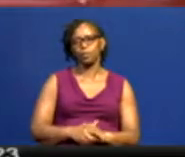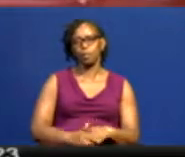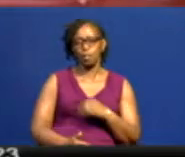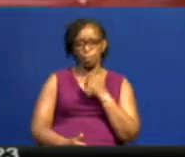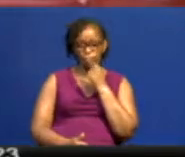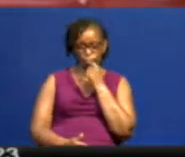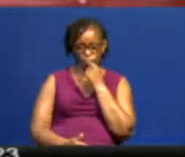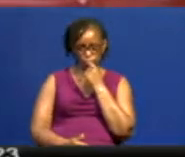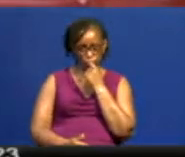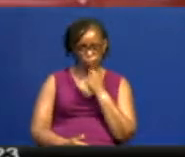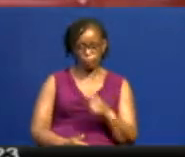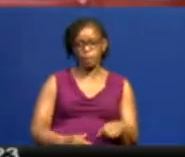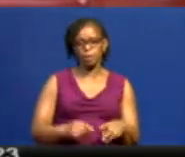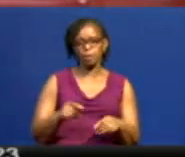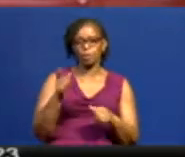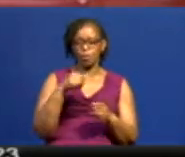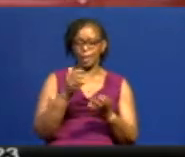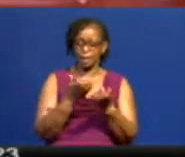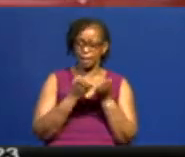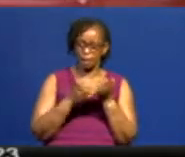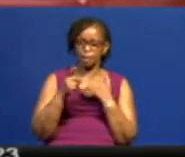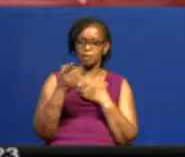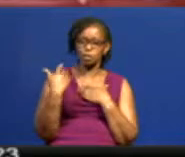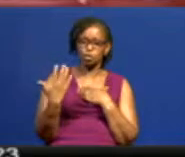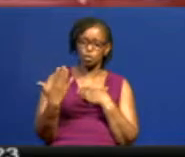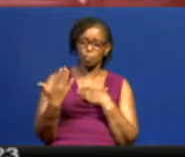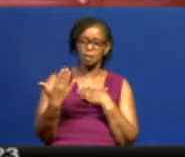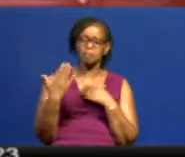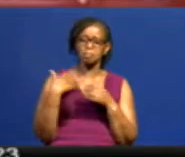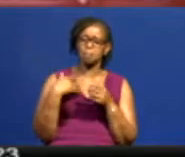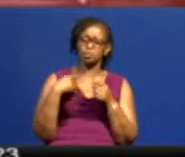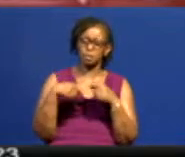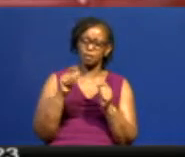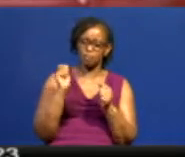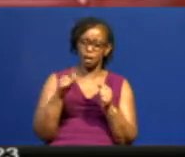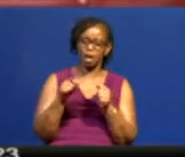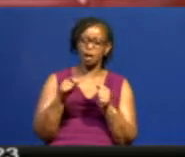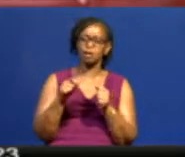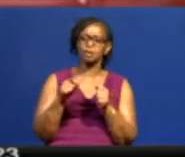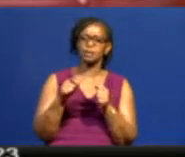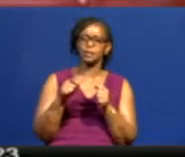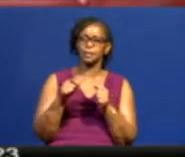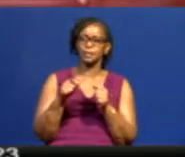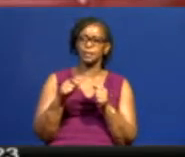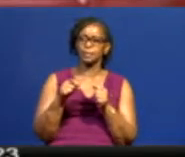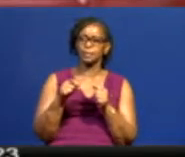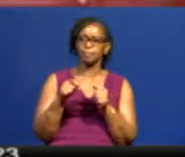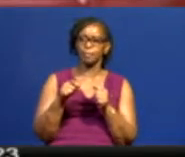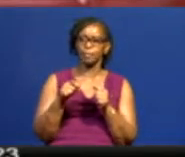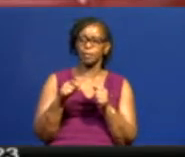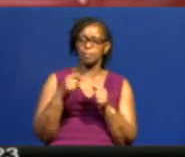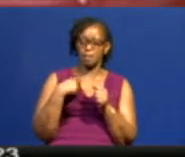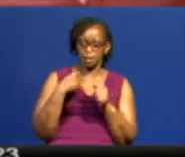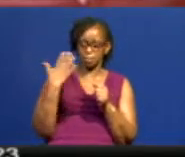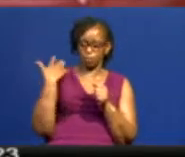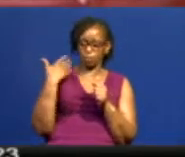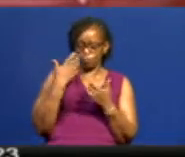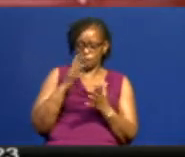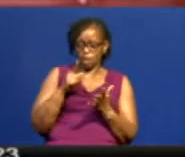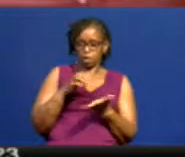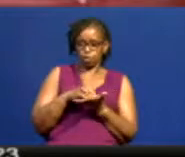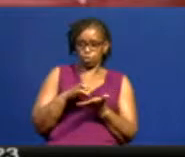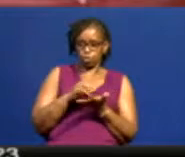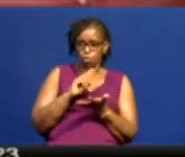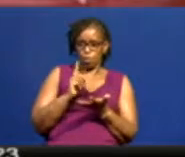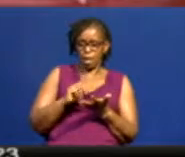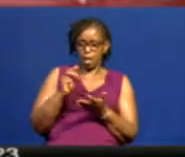say that we need such a document so that people can be able to correctly refer. I have been in a situation where a member of